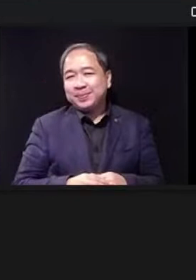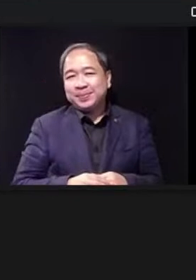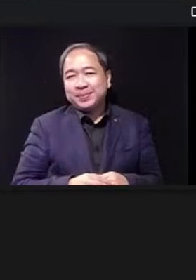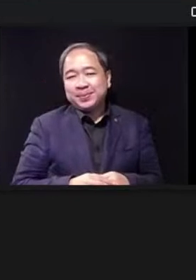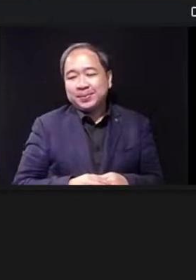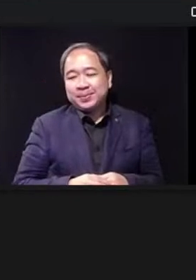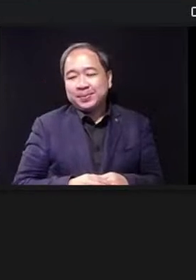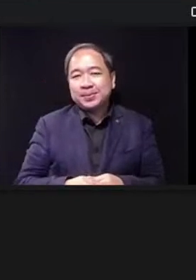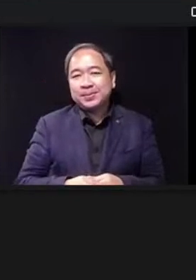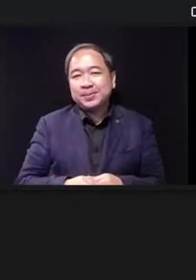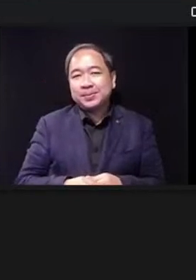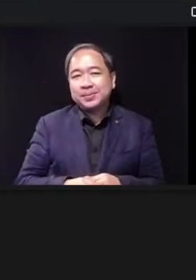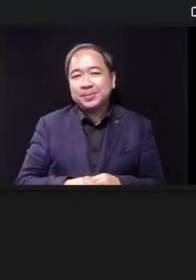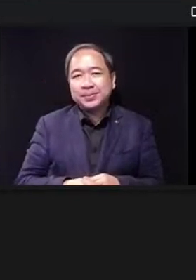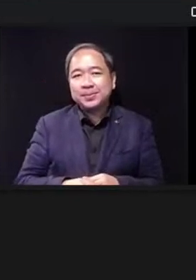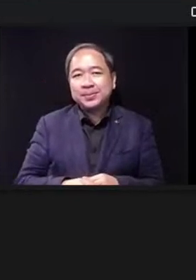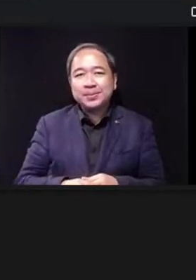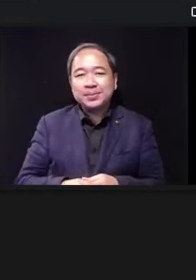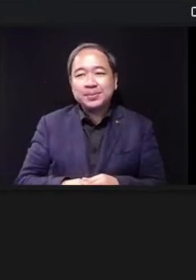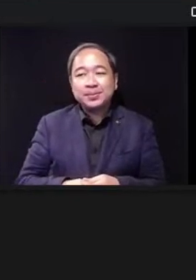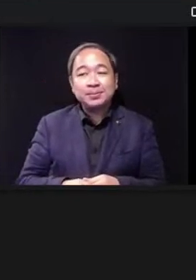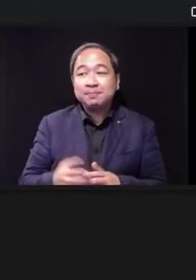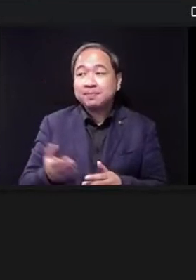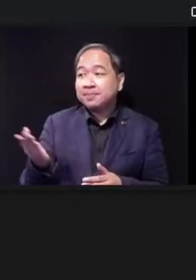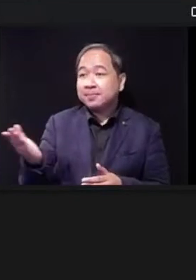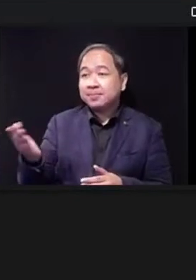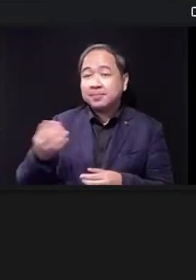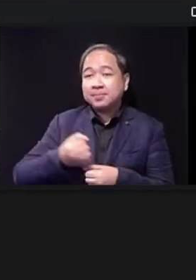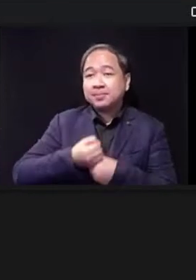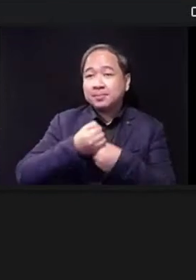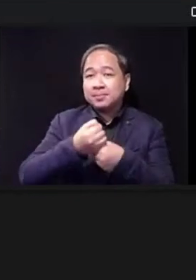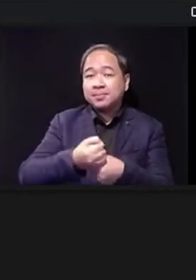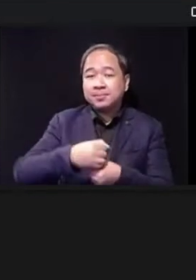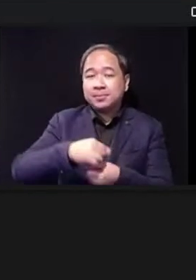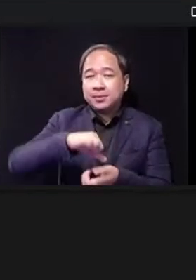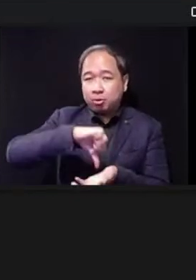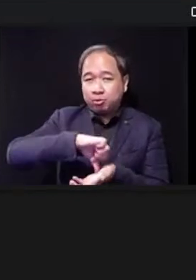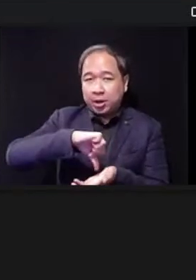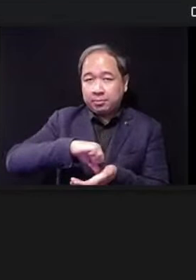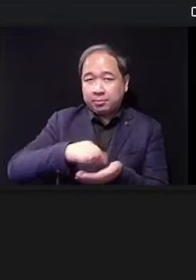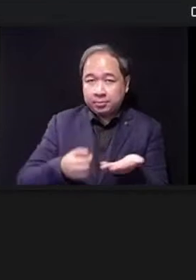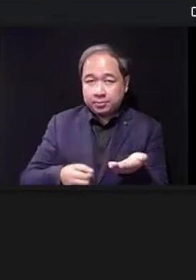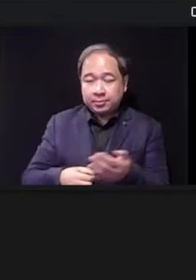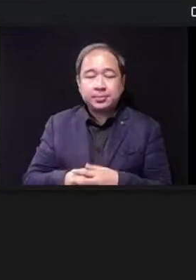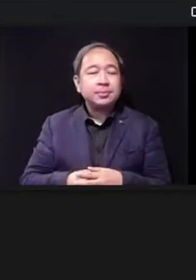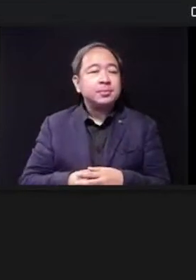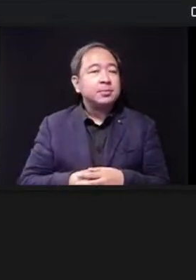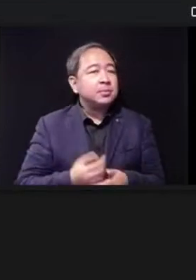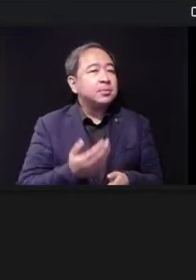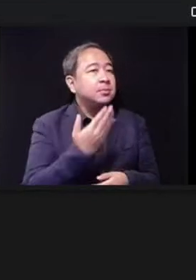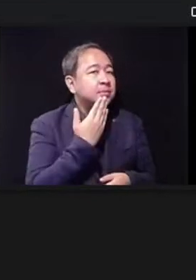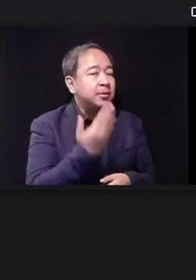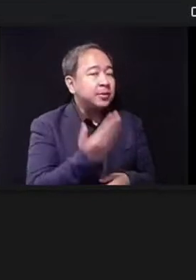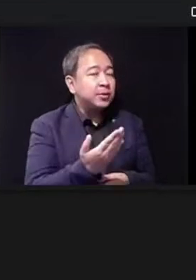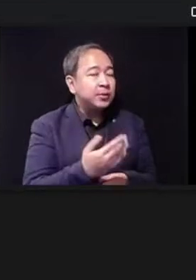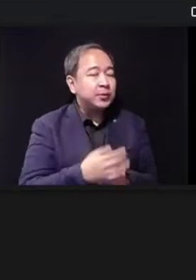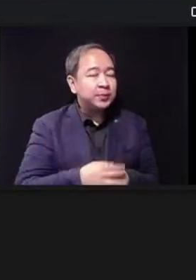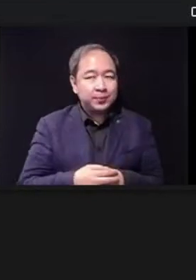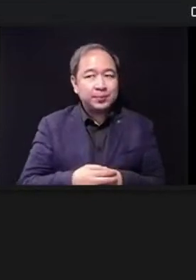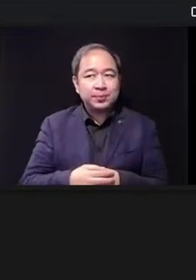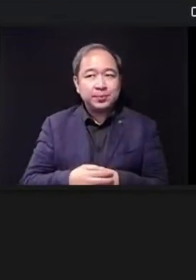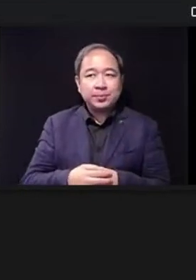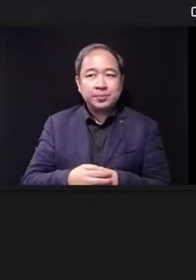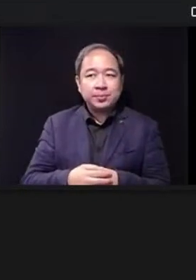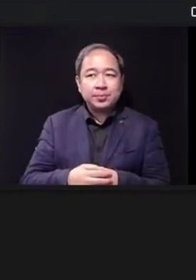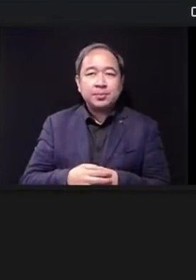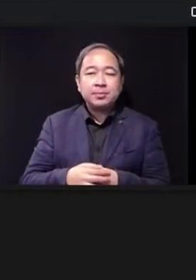To the distinguished delegate from Iran, please. Thank you, Madam Chair. As I